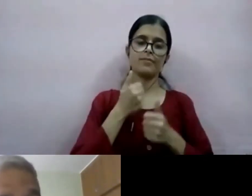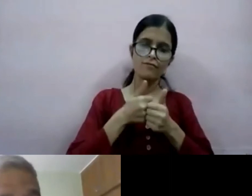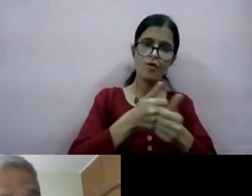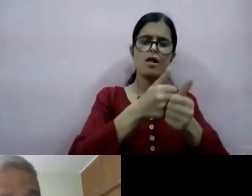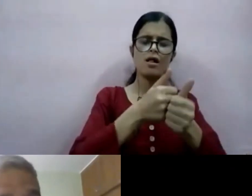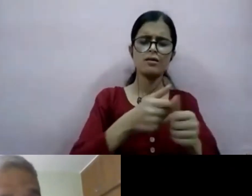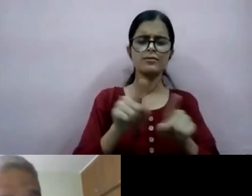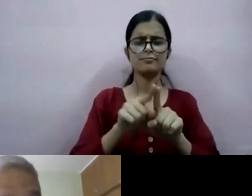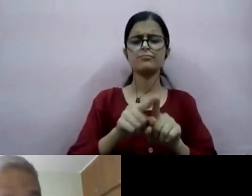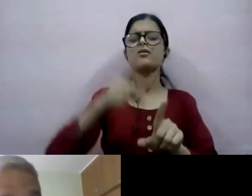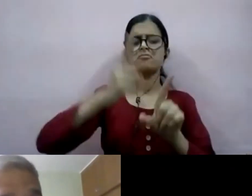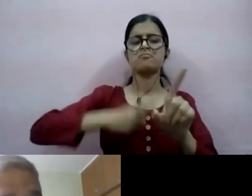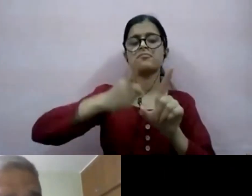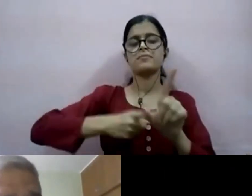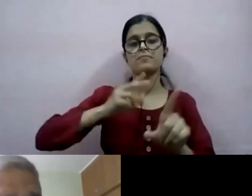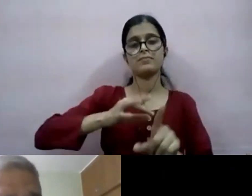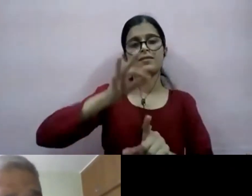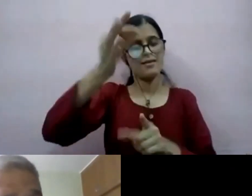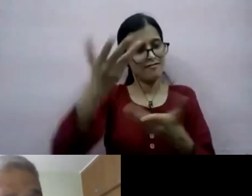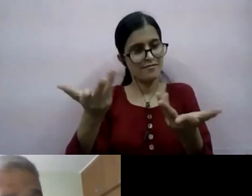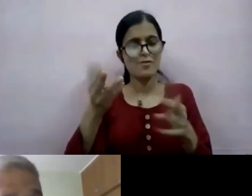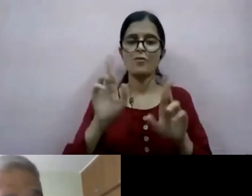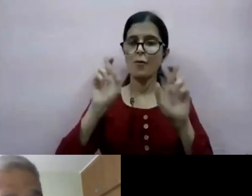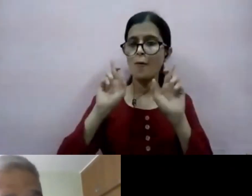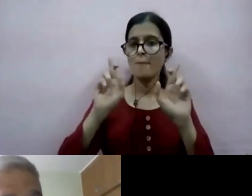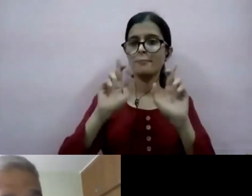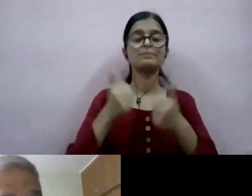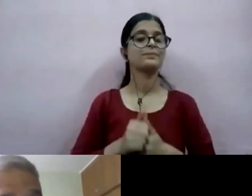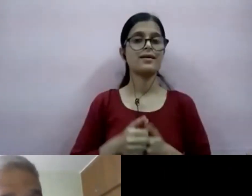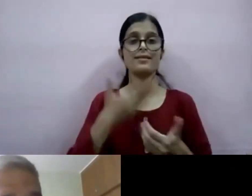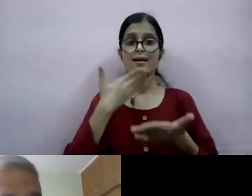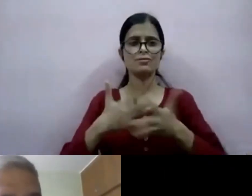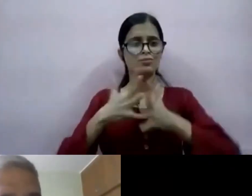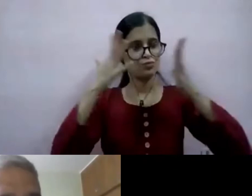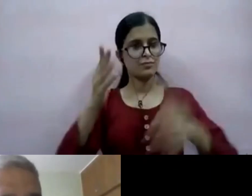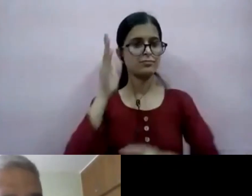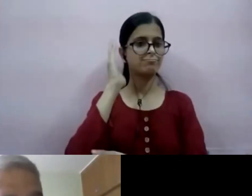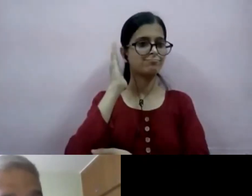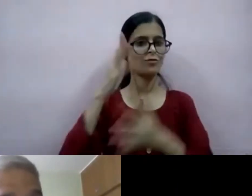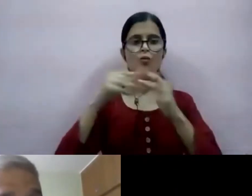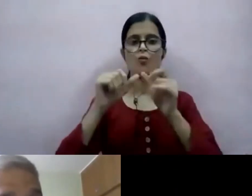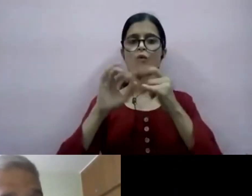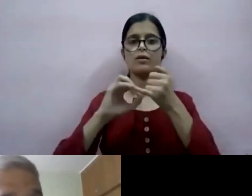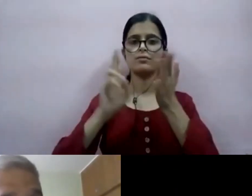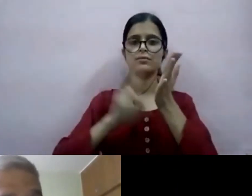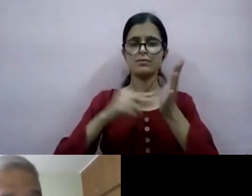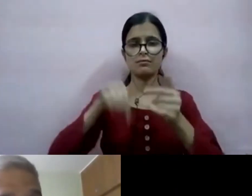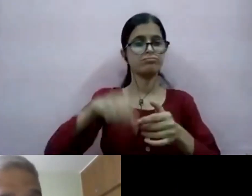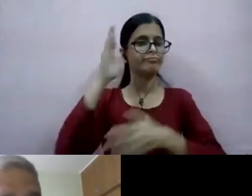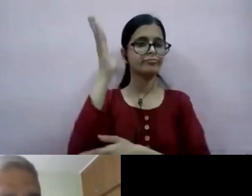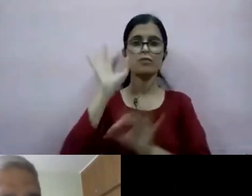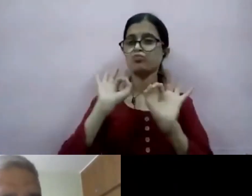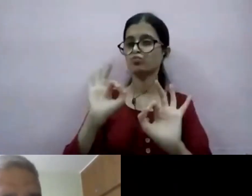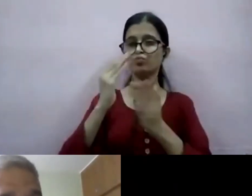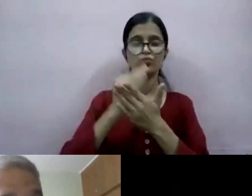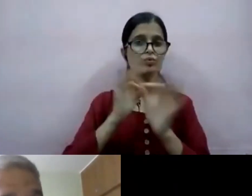for years to come. So thank you so much, Professor Watson, for such a wonderful lecture and really